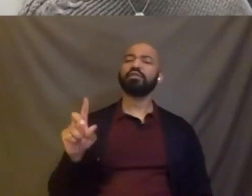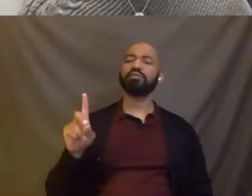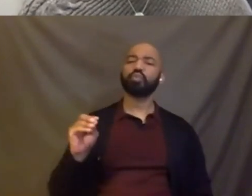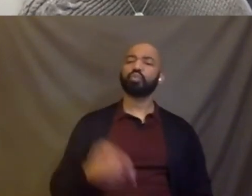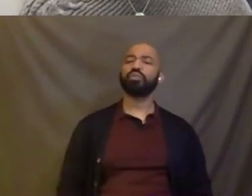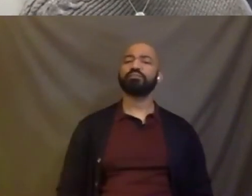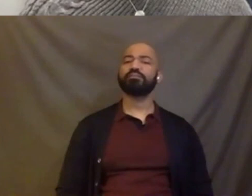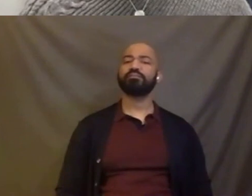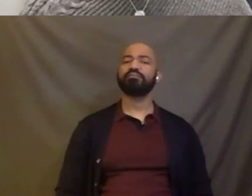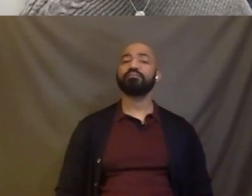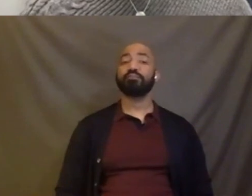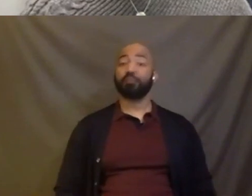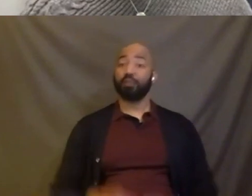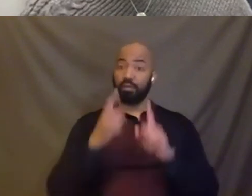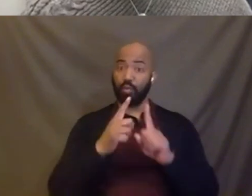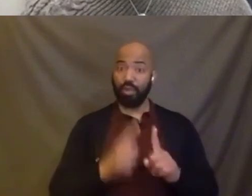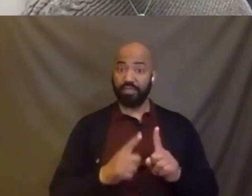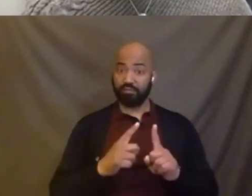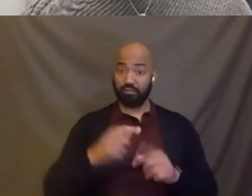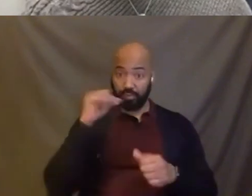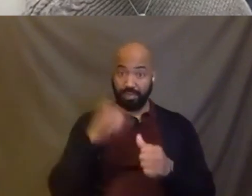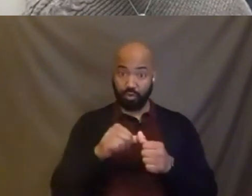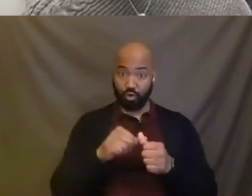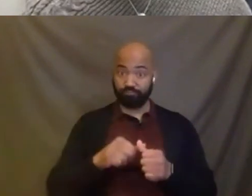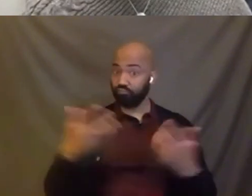our take home points really should be that these vaccines are